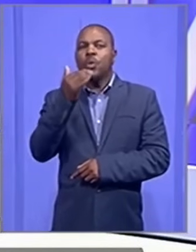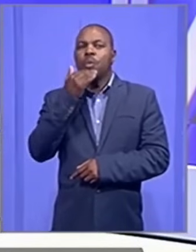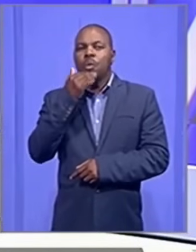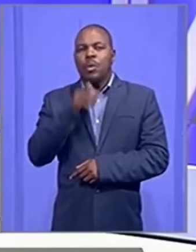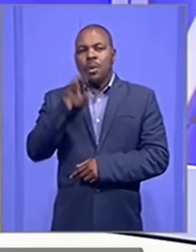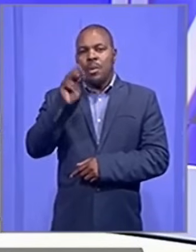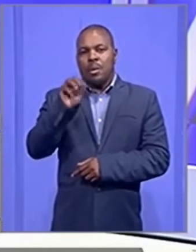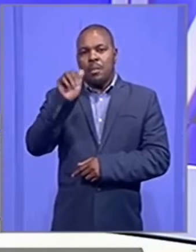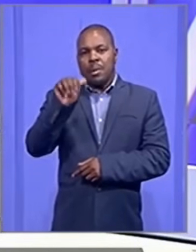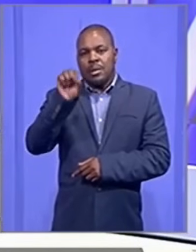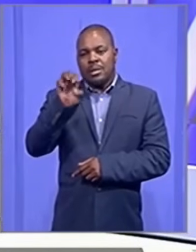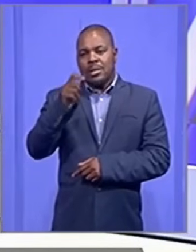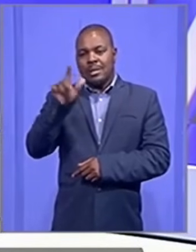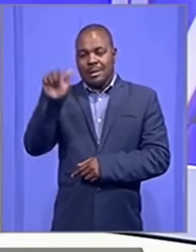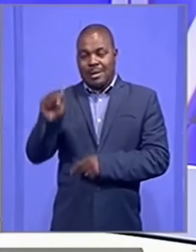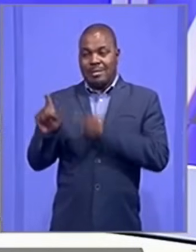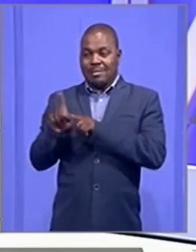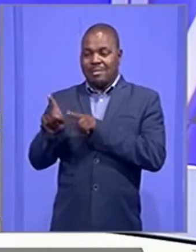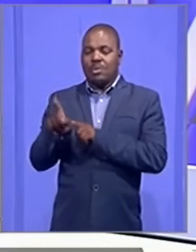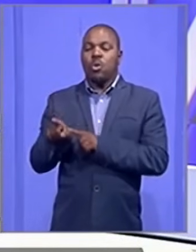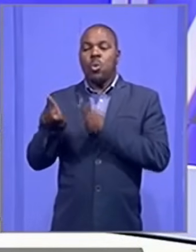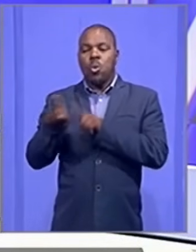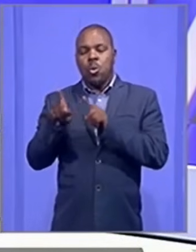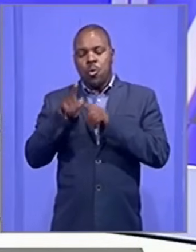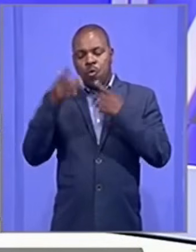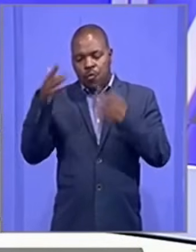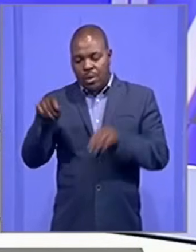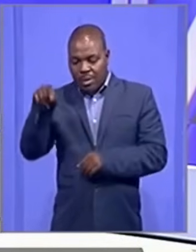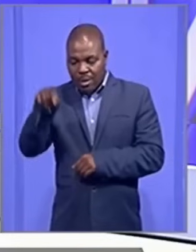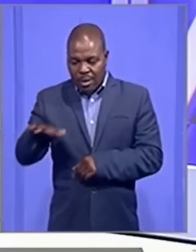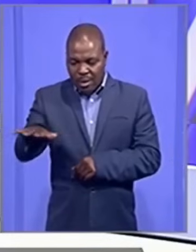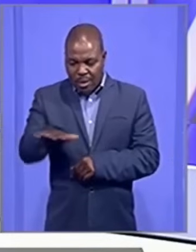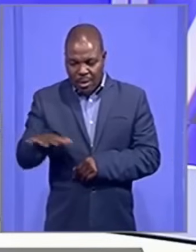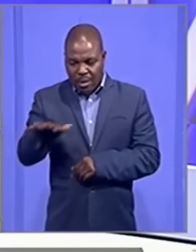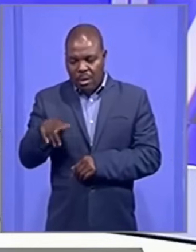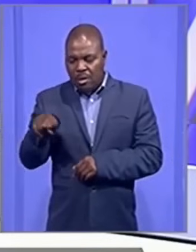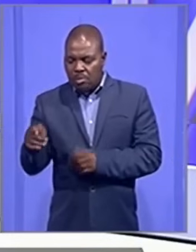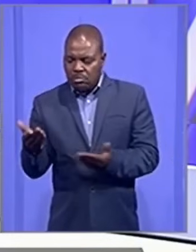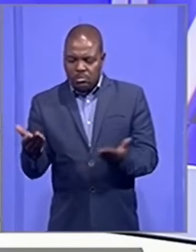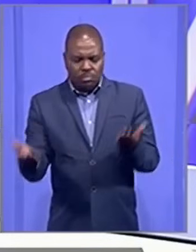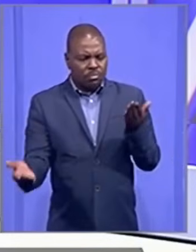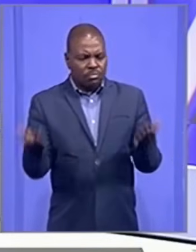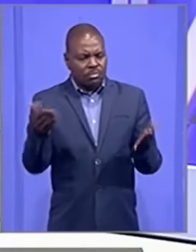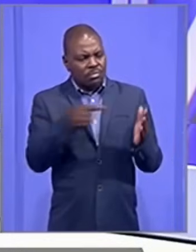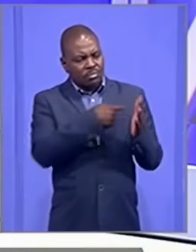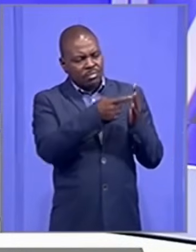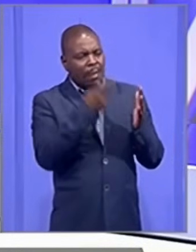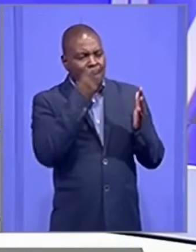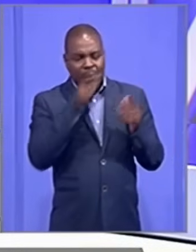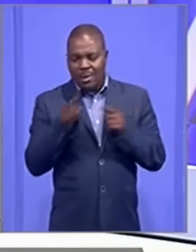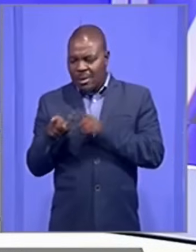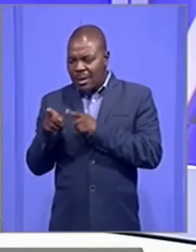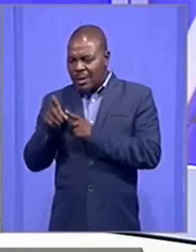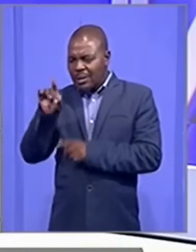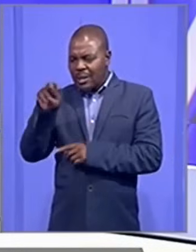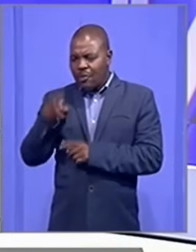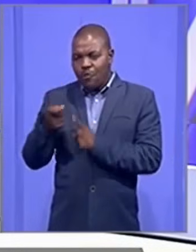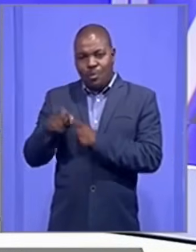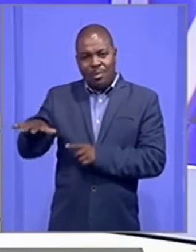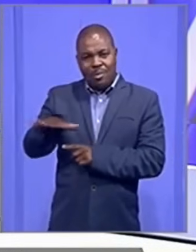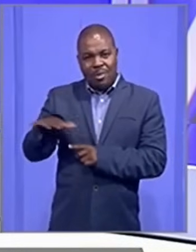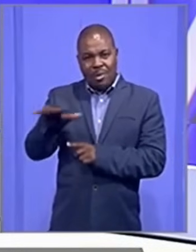Kaptene Mampedi Masetla yo a dirilego diteko fao a bego a bapetša DNA tsa banna le tseo di